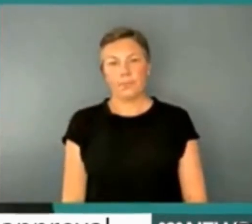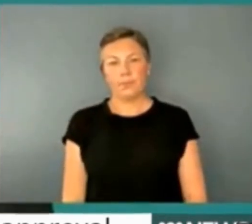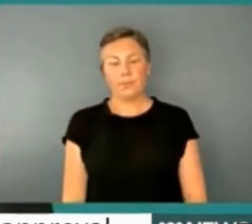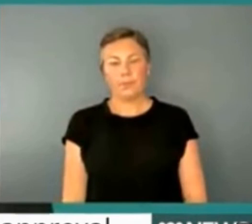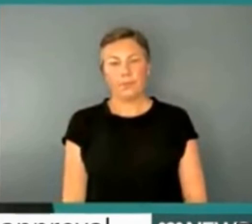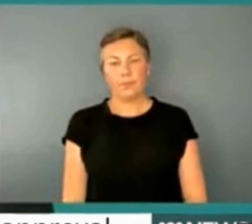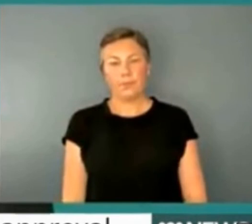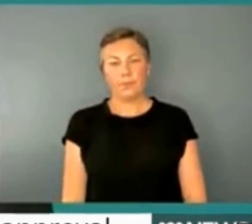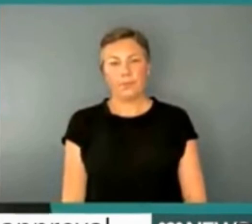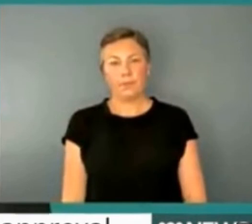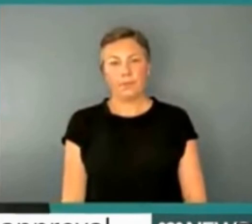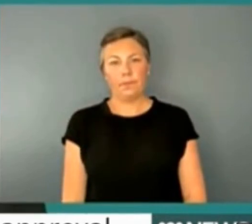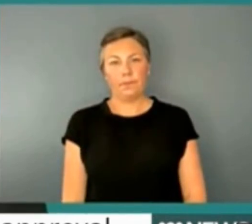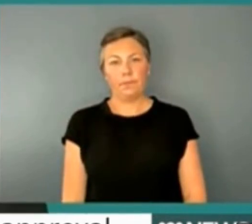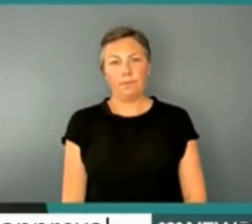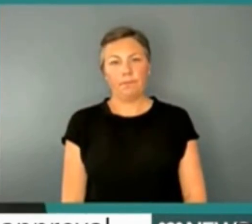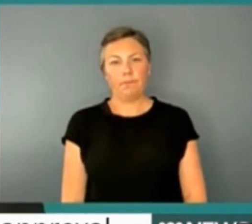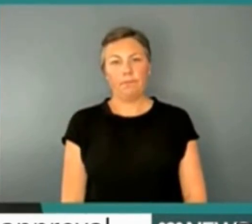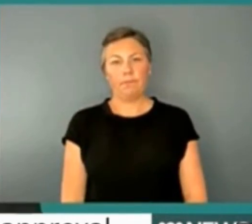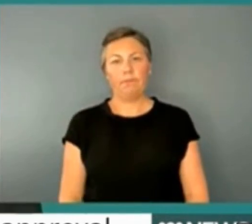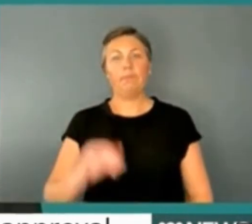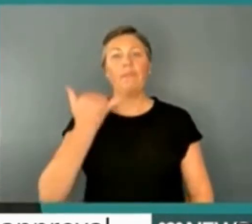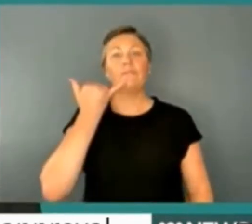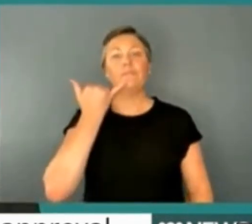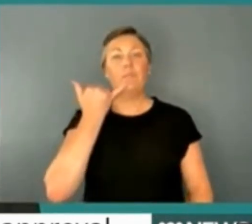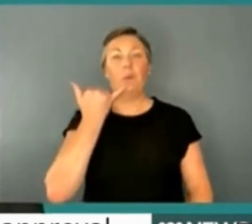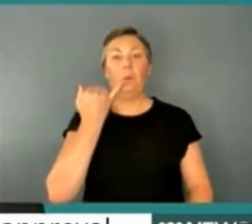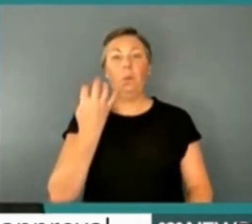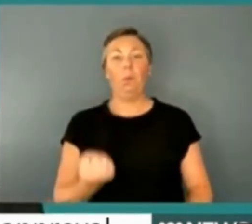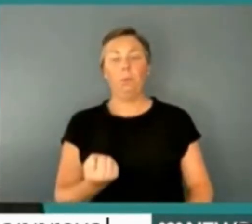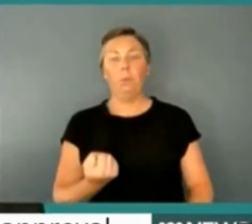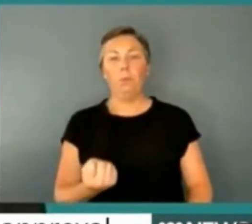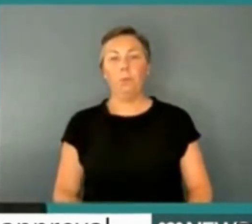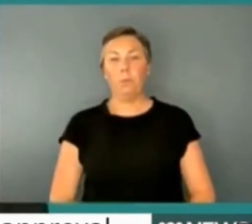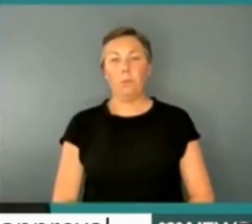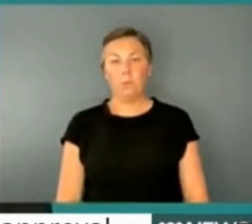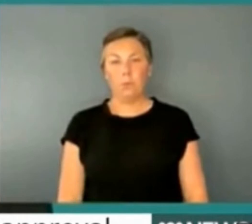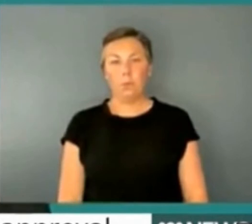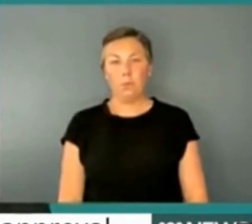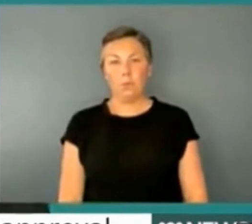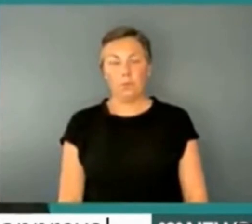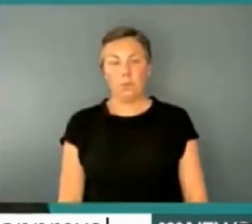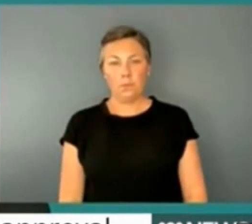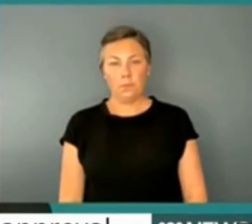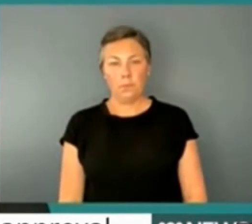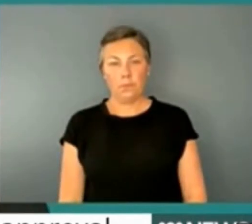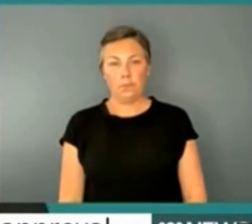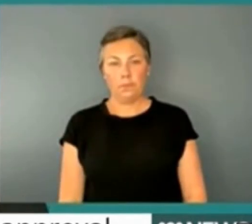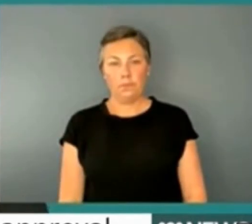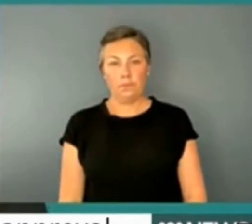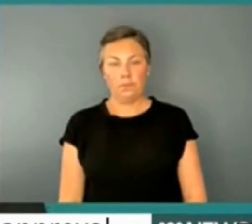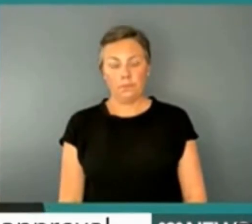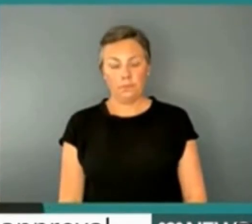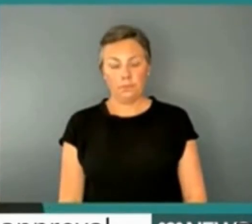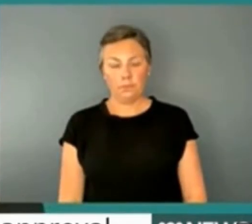agree? Participant has left the group call. Concerns about that mutation. And then, secondly, on the review